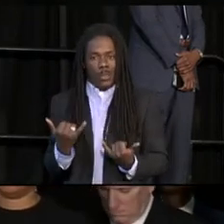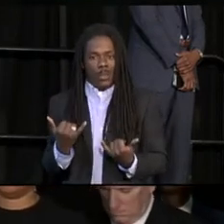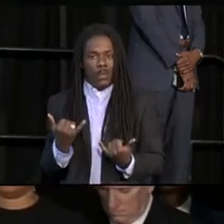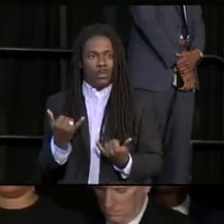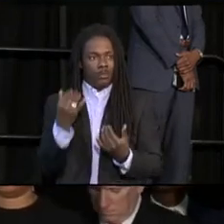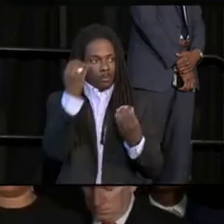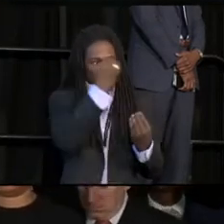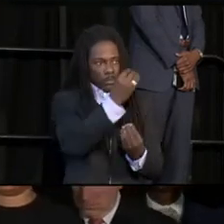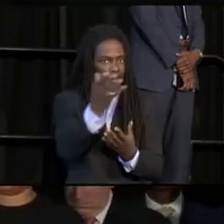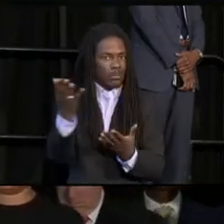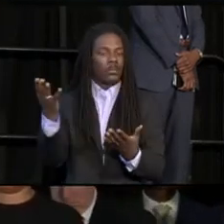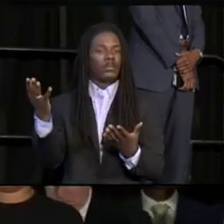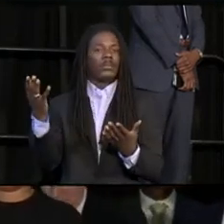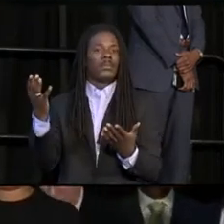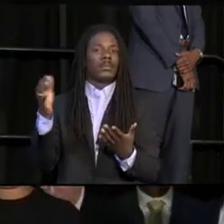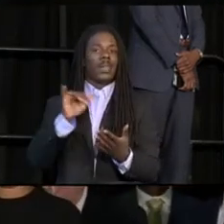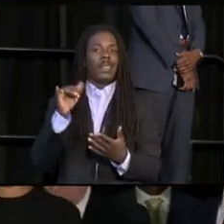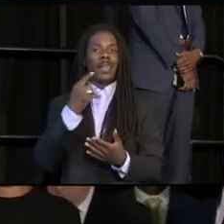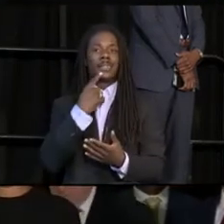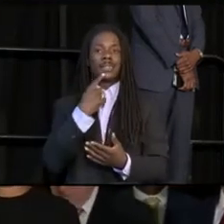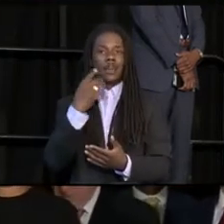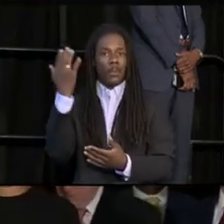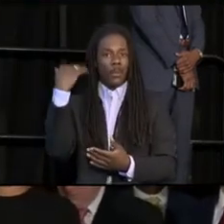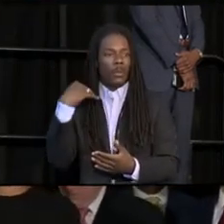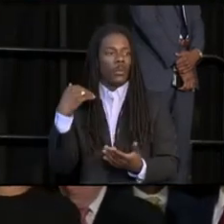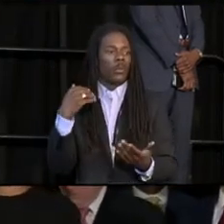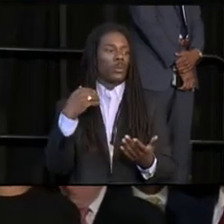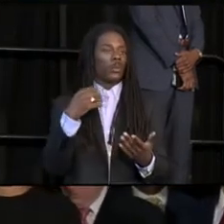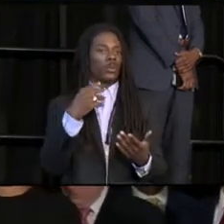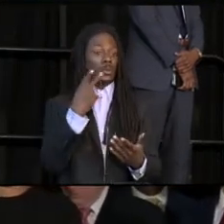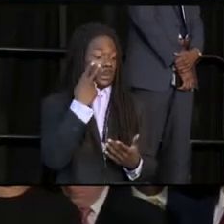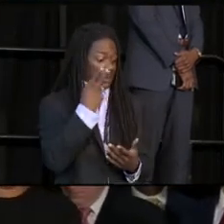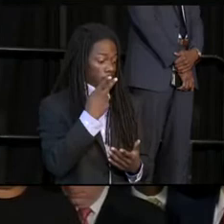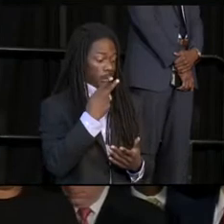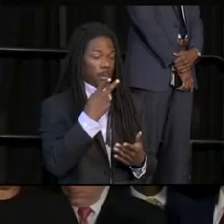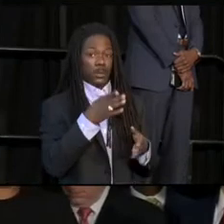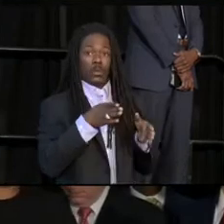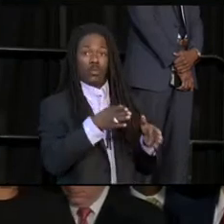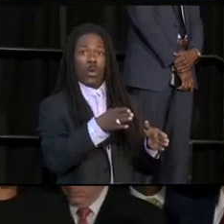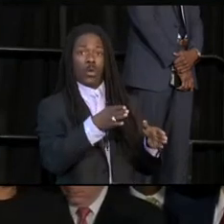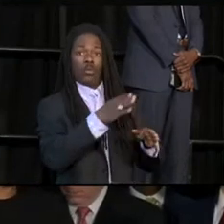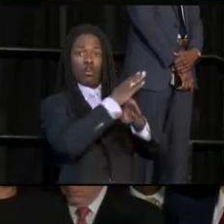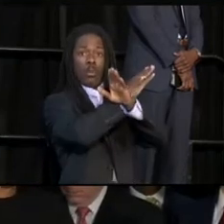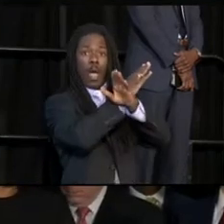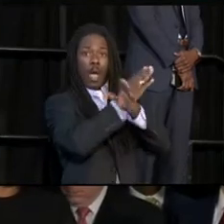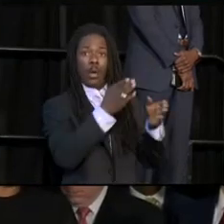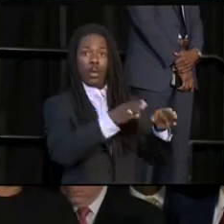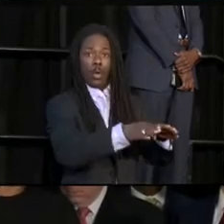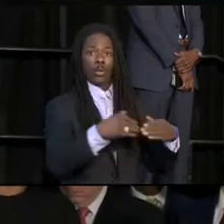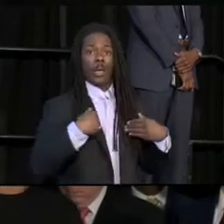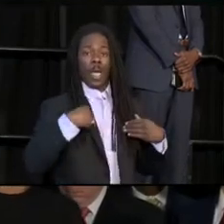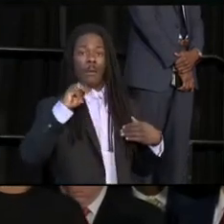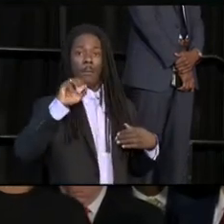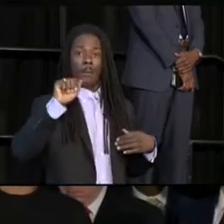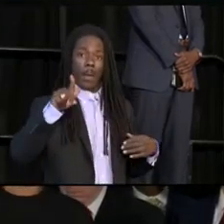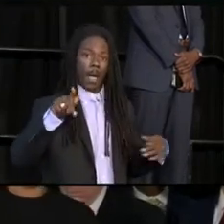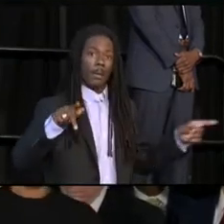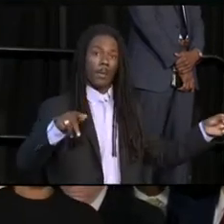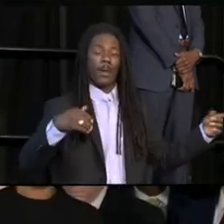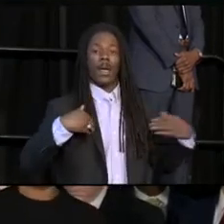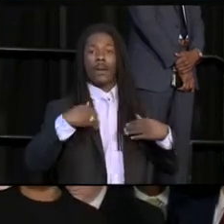let folks know, like I said earlier, take a look at the road closures. We have these maps. We have a